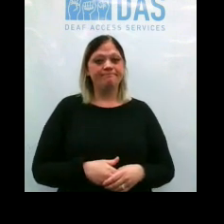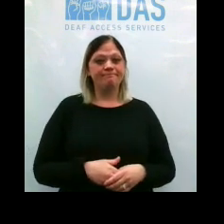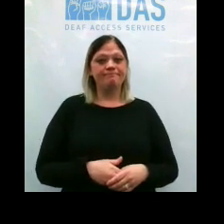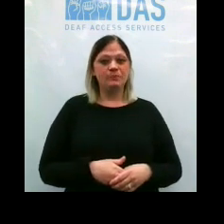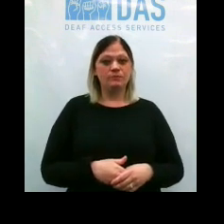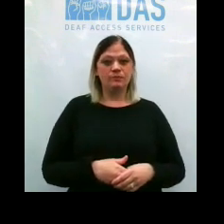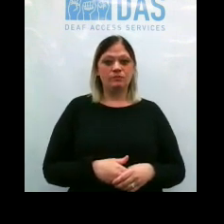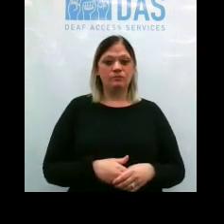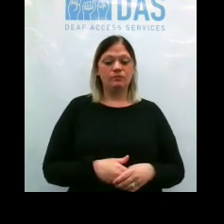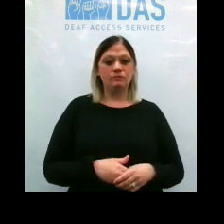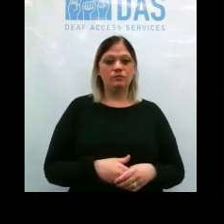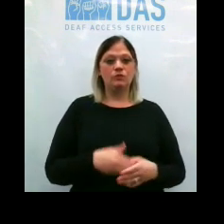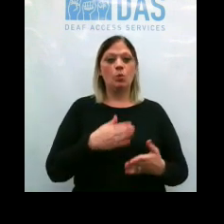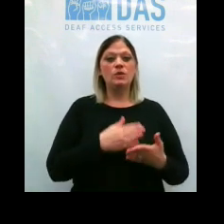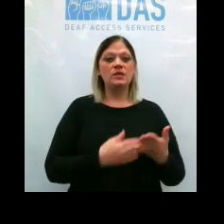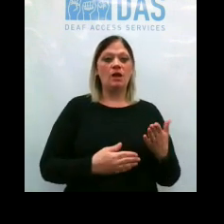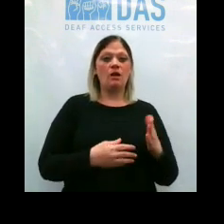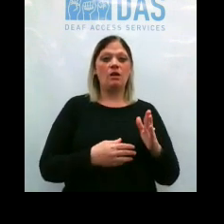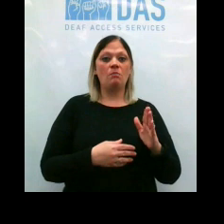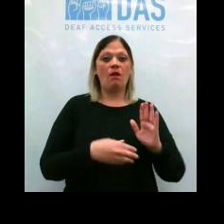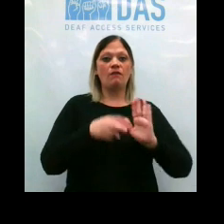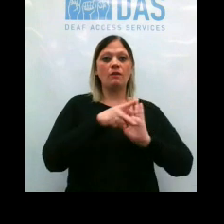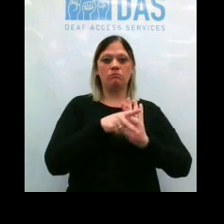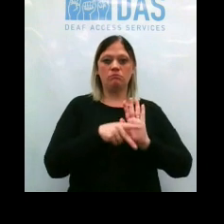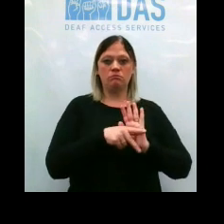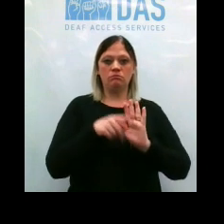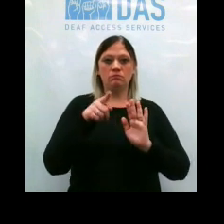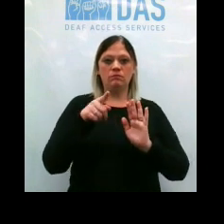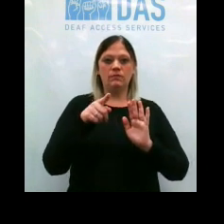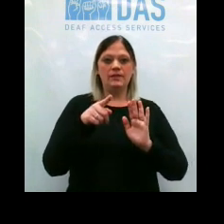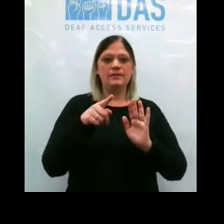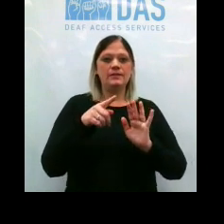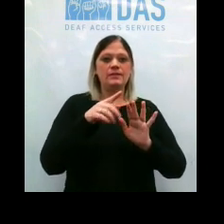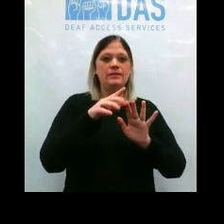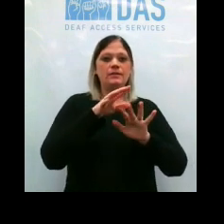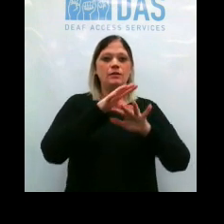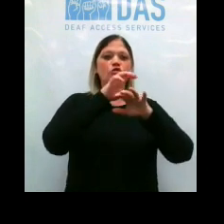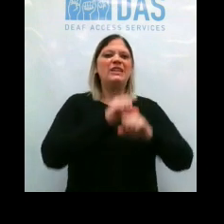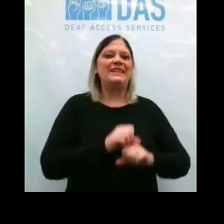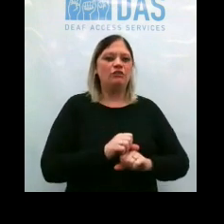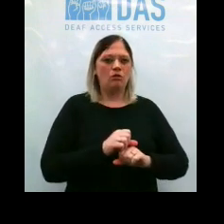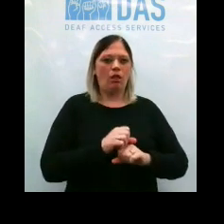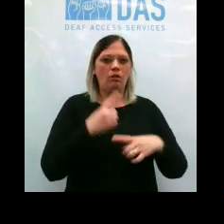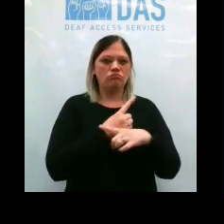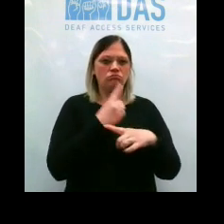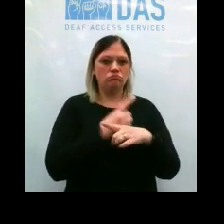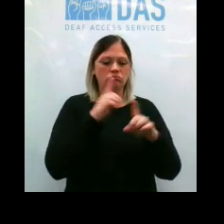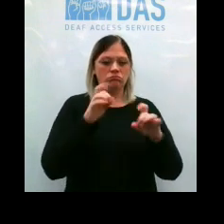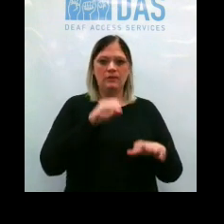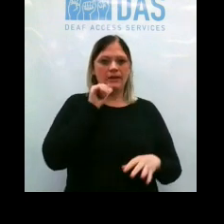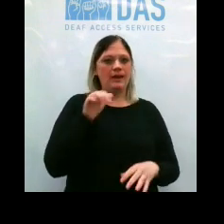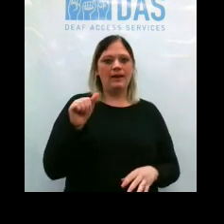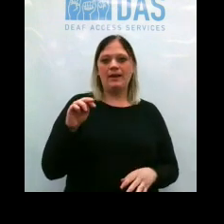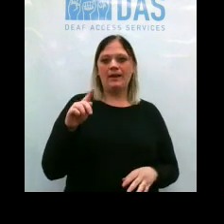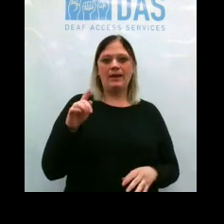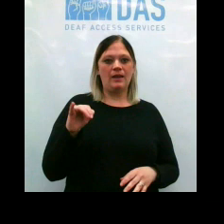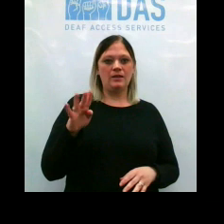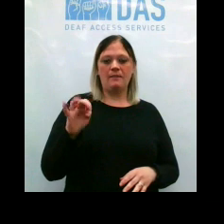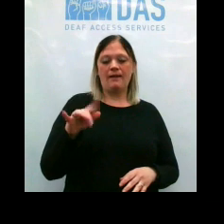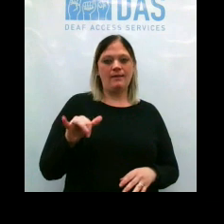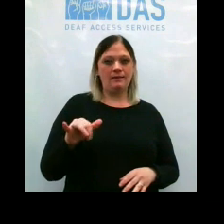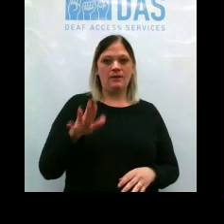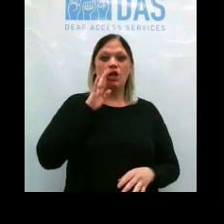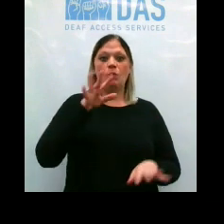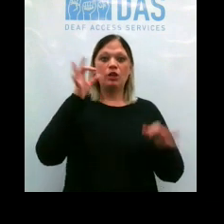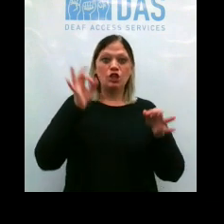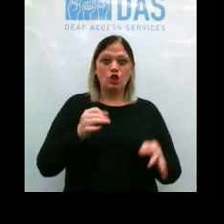of the protocols associated with this. This is the traditional test. This is not the antibody test. So this will determine if you have